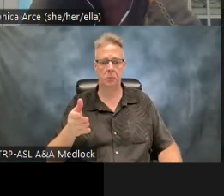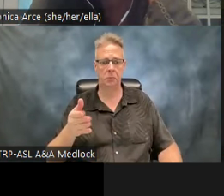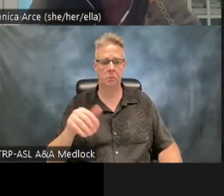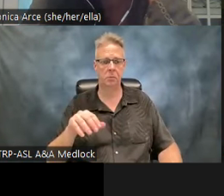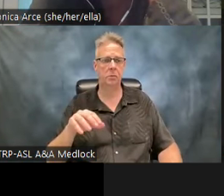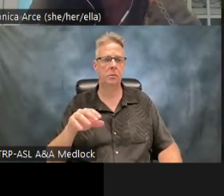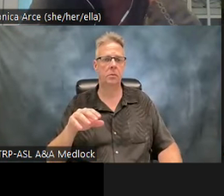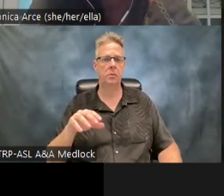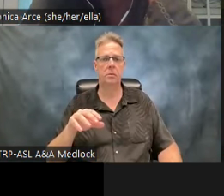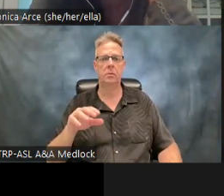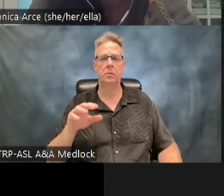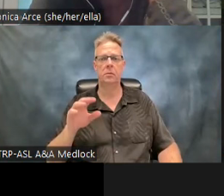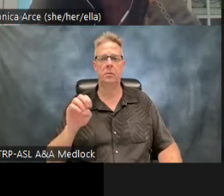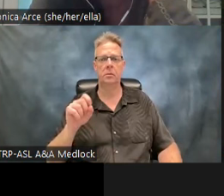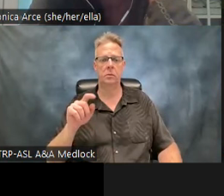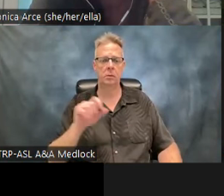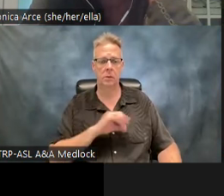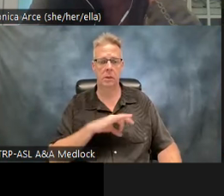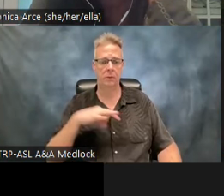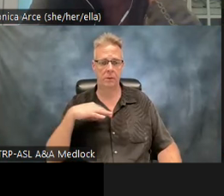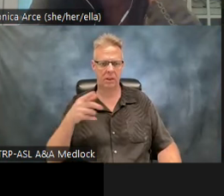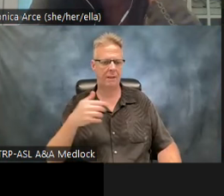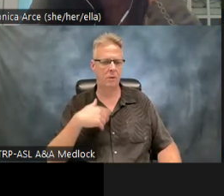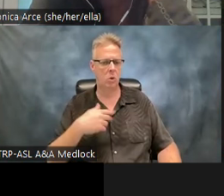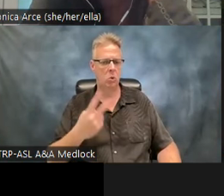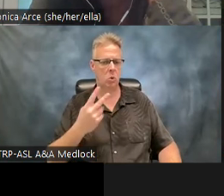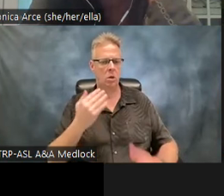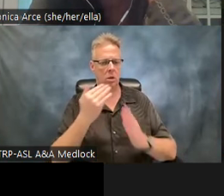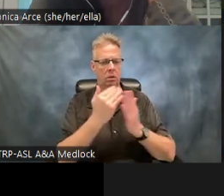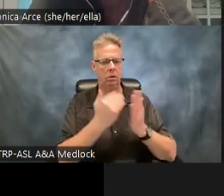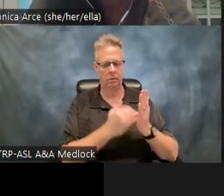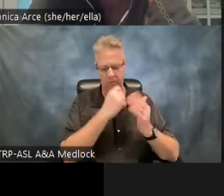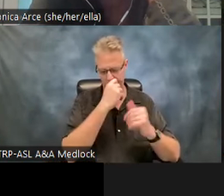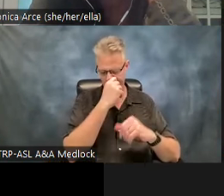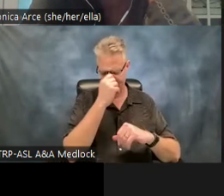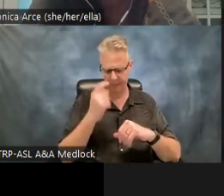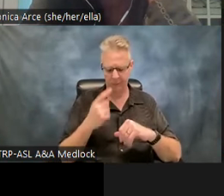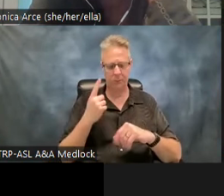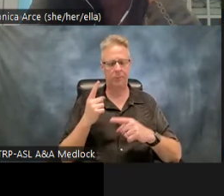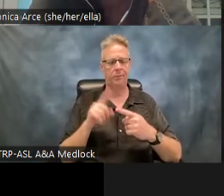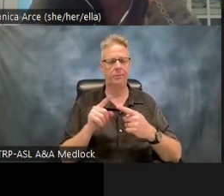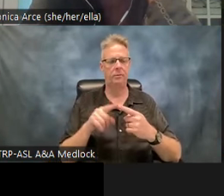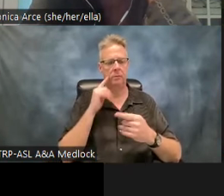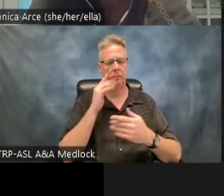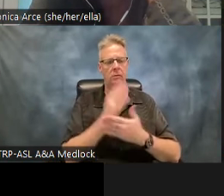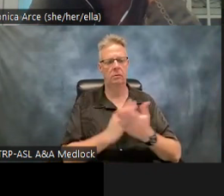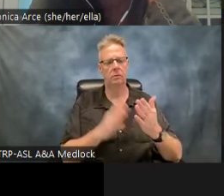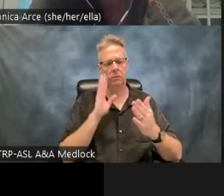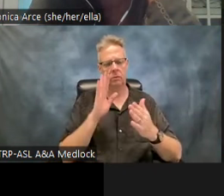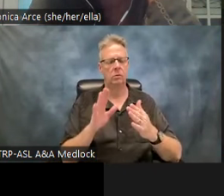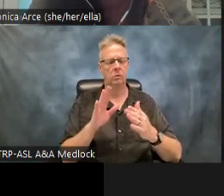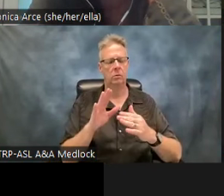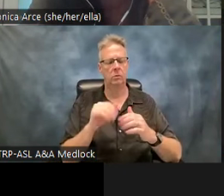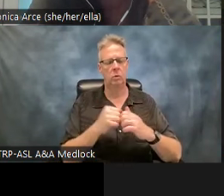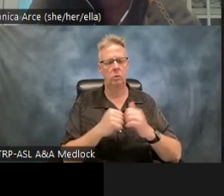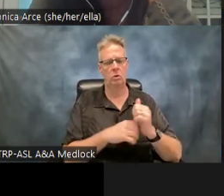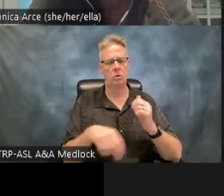Excuse me, yeah. There are two items. One was mentioned as part of the structural oversight